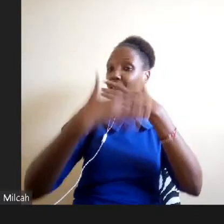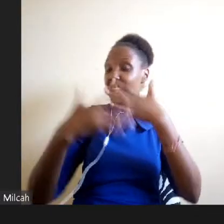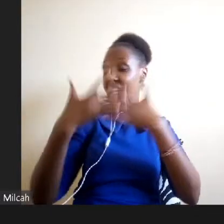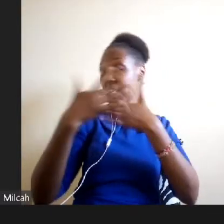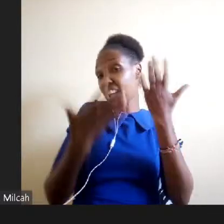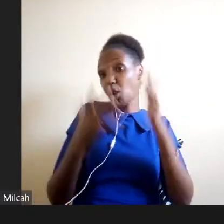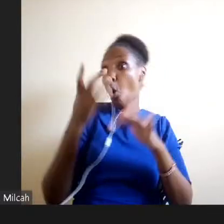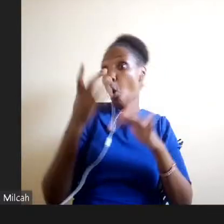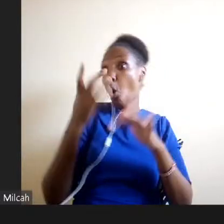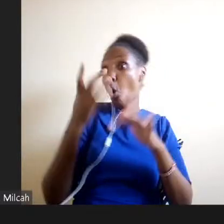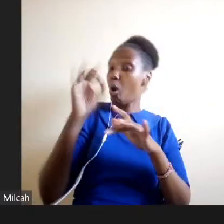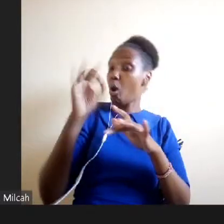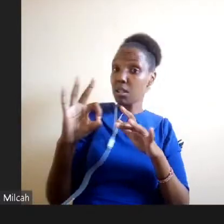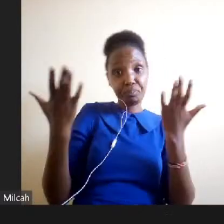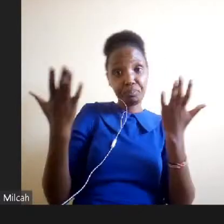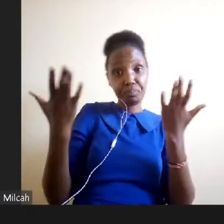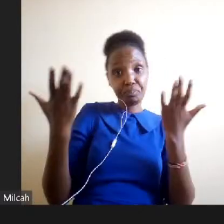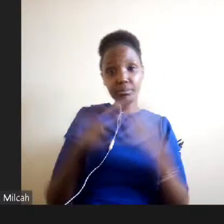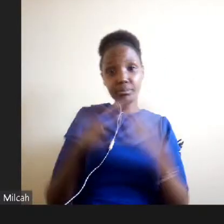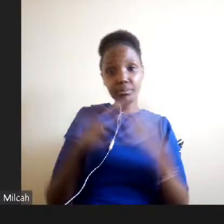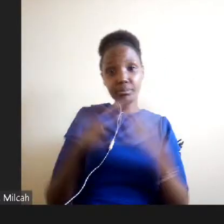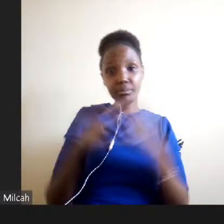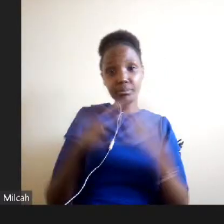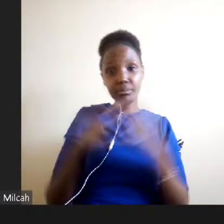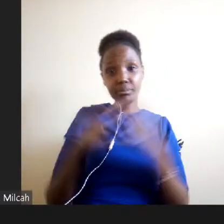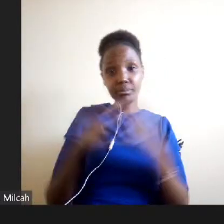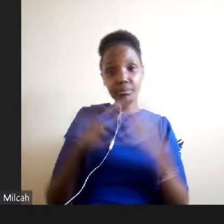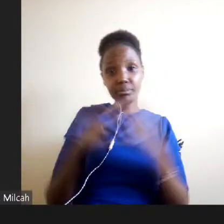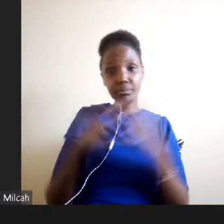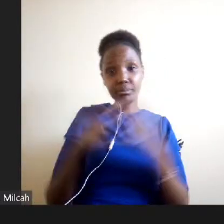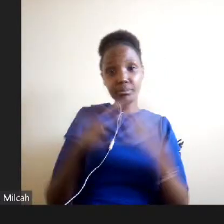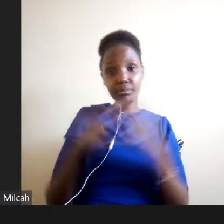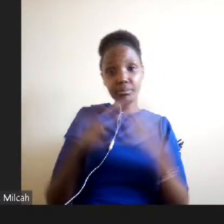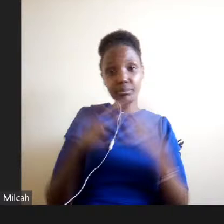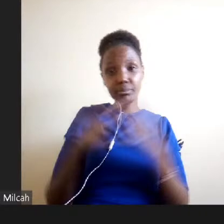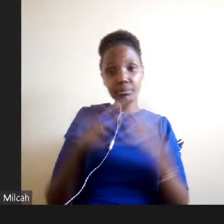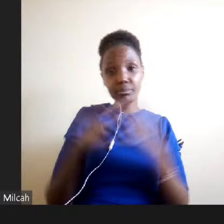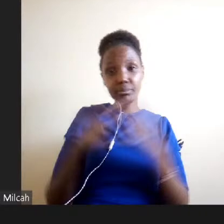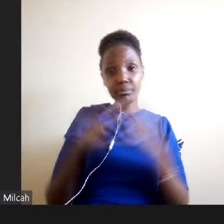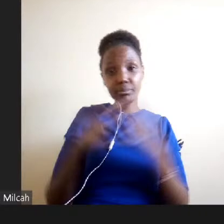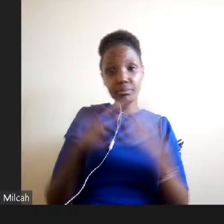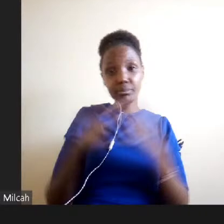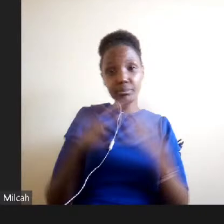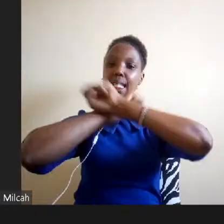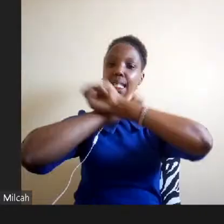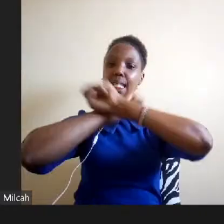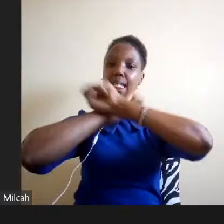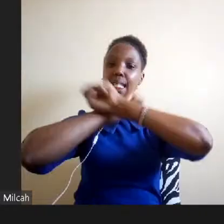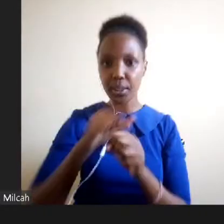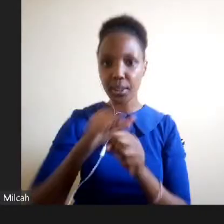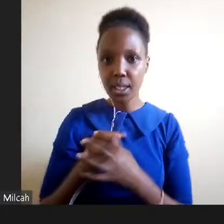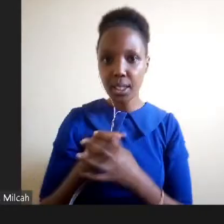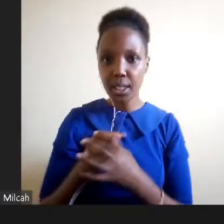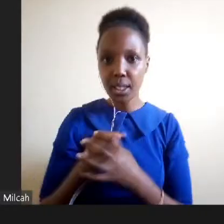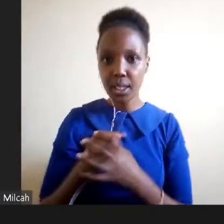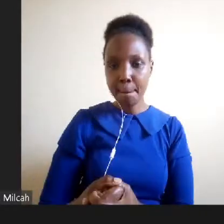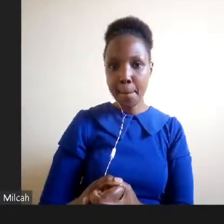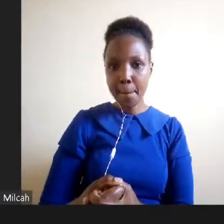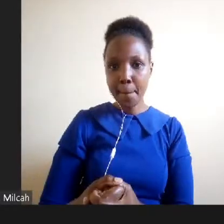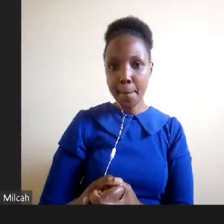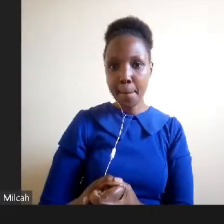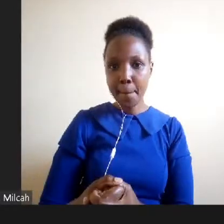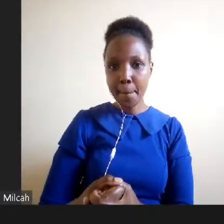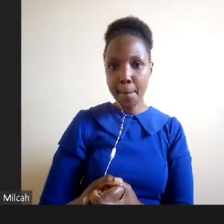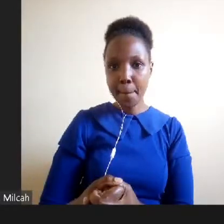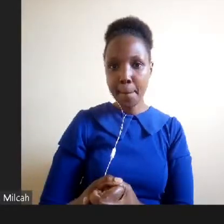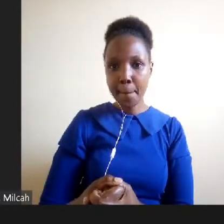at all times. So as we are protecting our children's security and our family's security, one of the things that we need to be